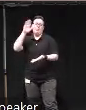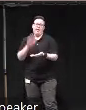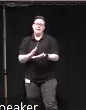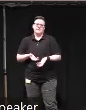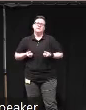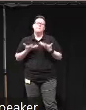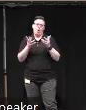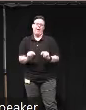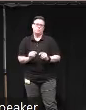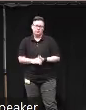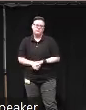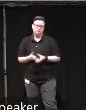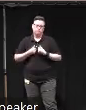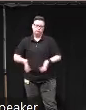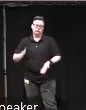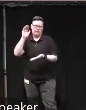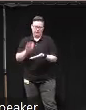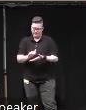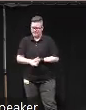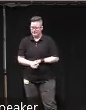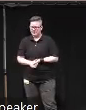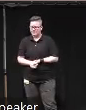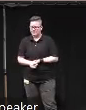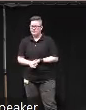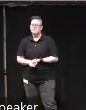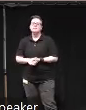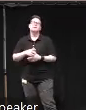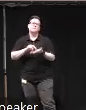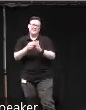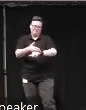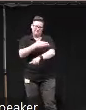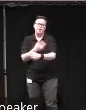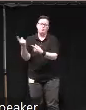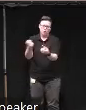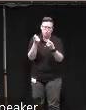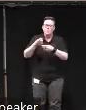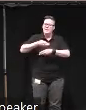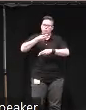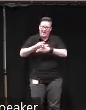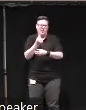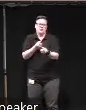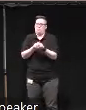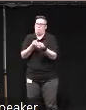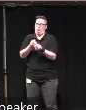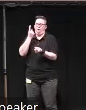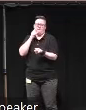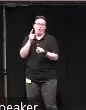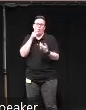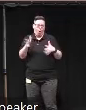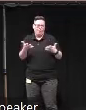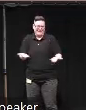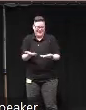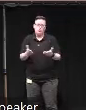burnout and improving administrative support, recruitment, retention, and overall support for the department,